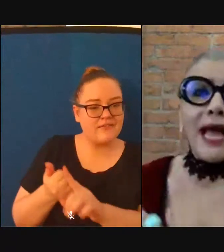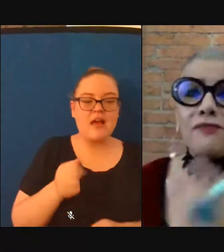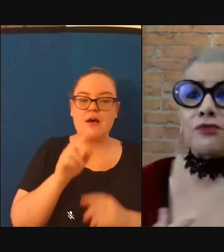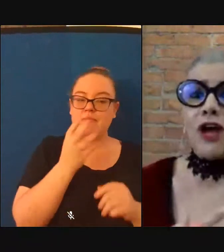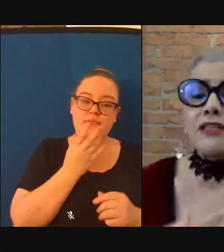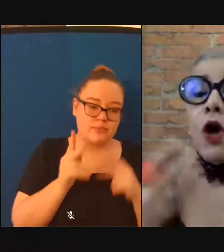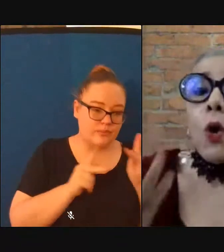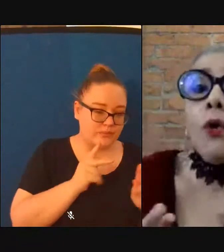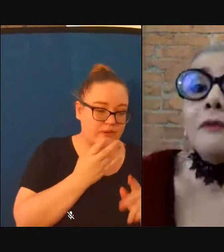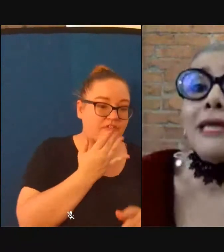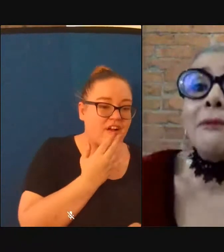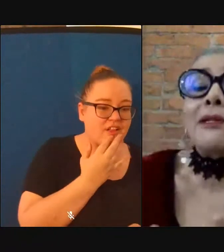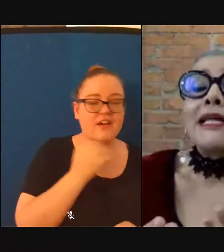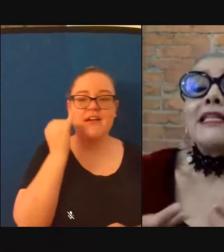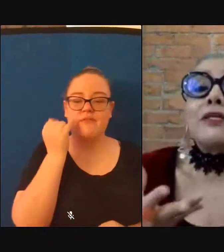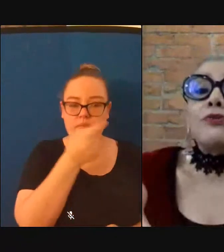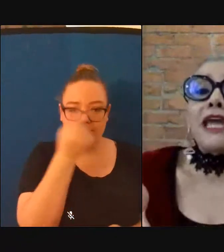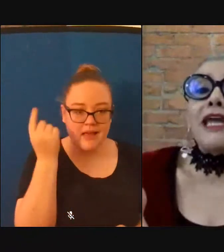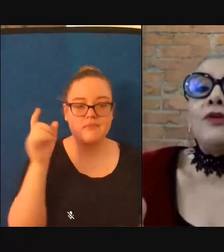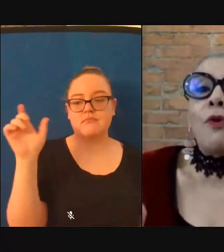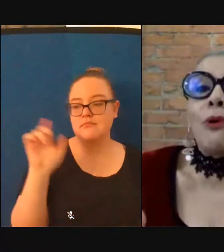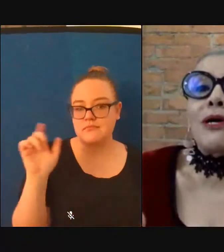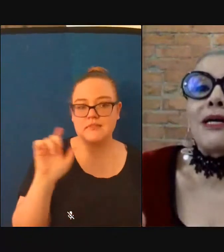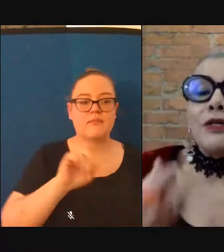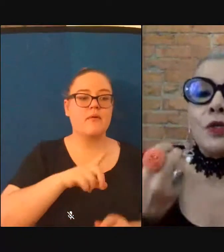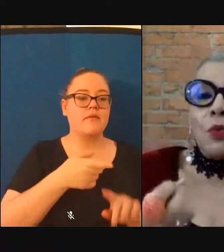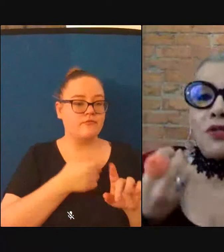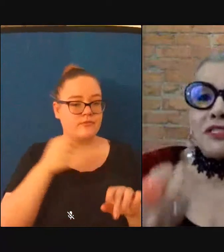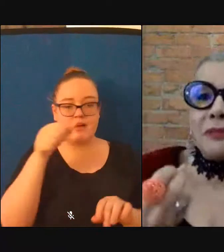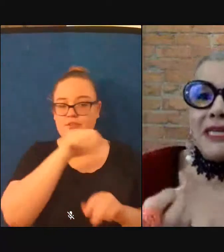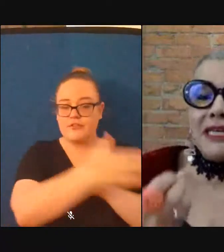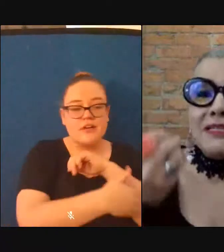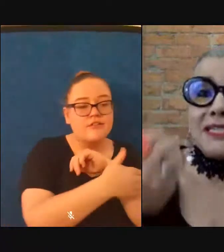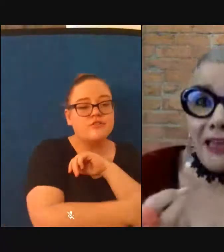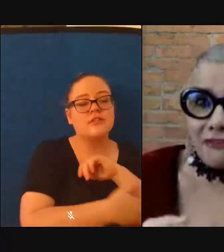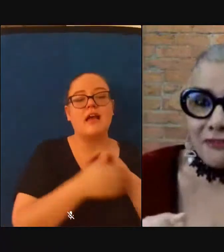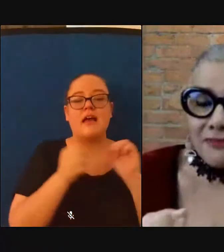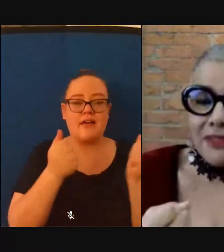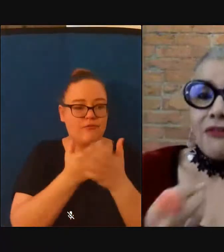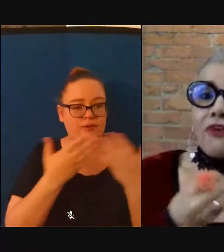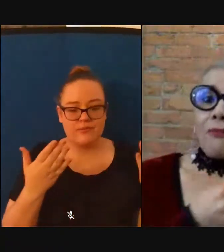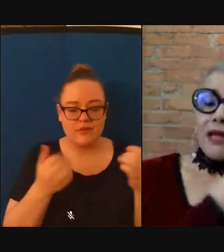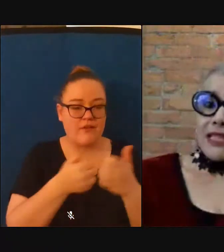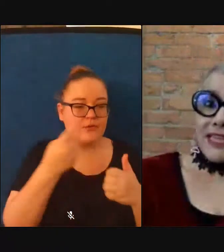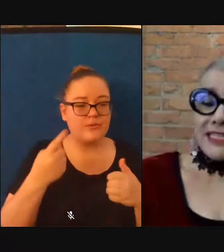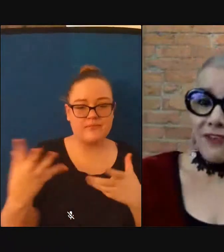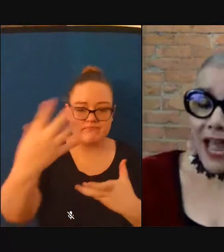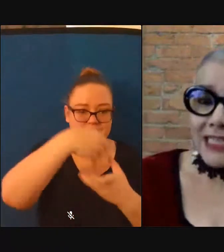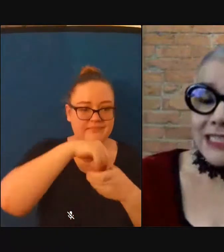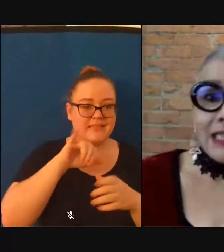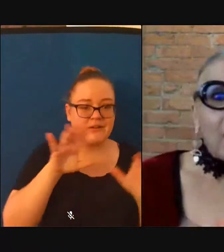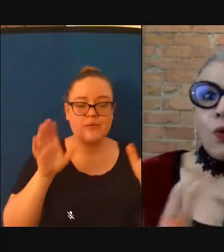you're Black, if you're trans, all the people that you say in your book, you want to be safe from